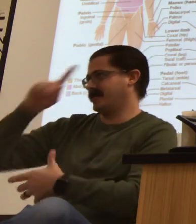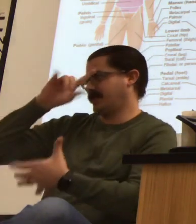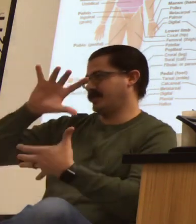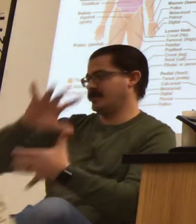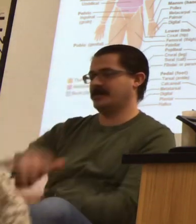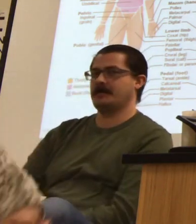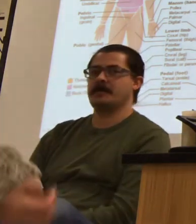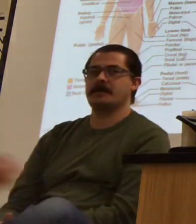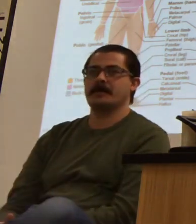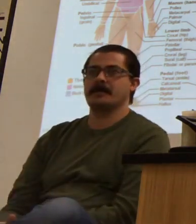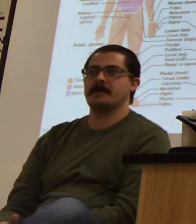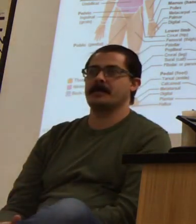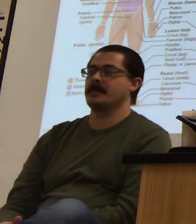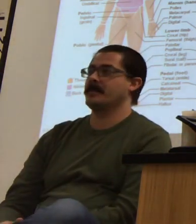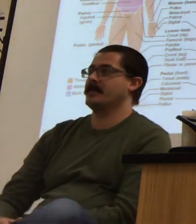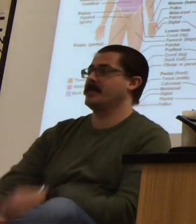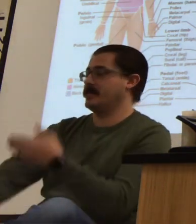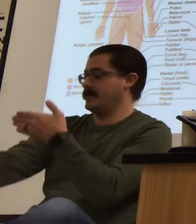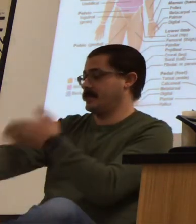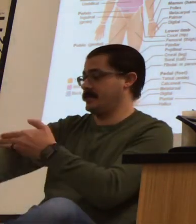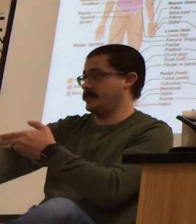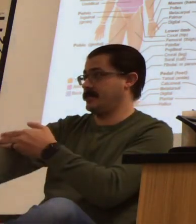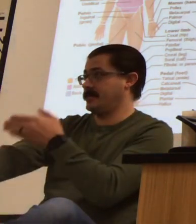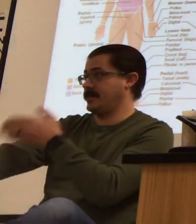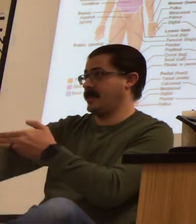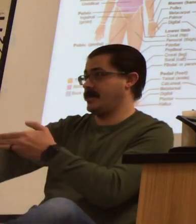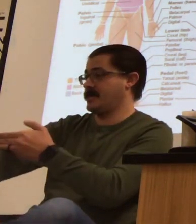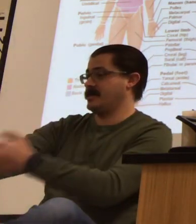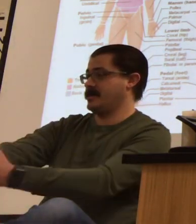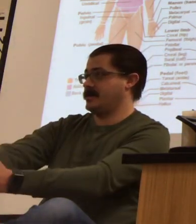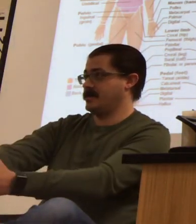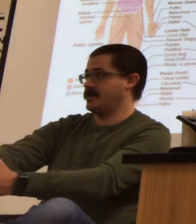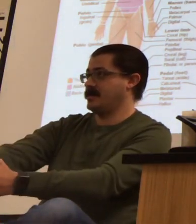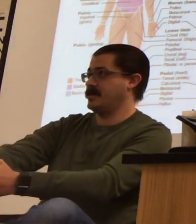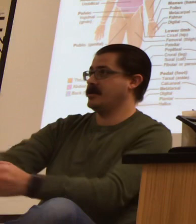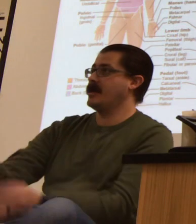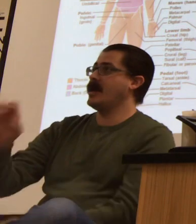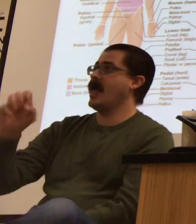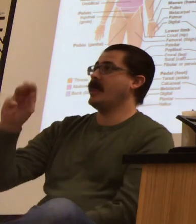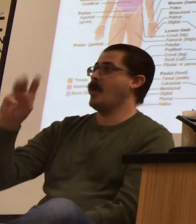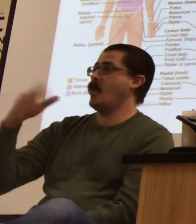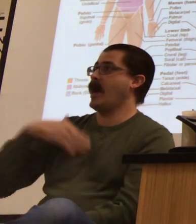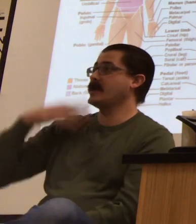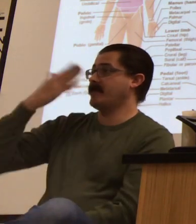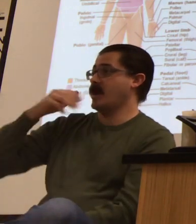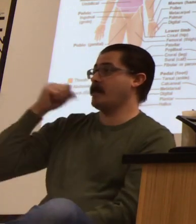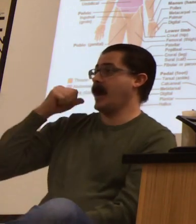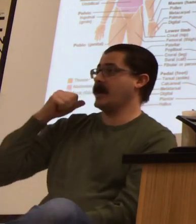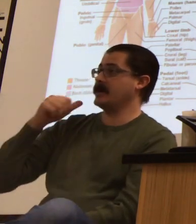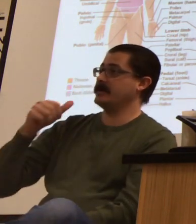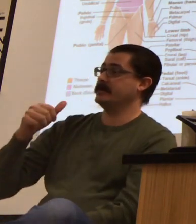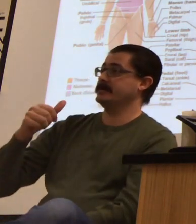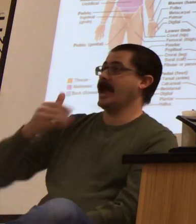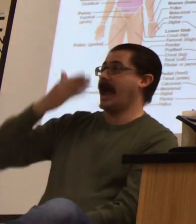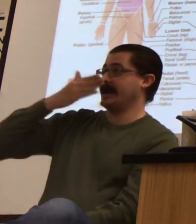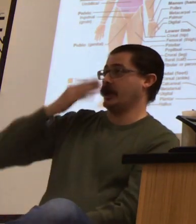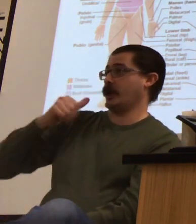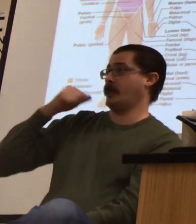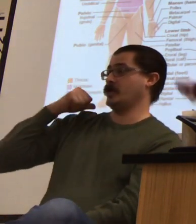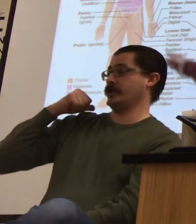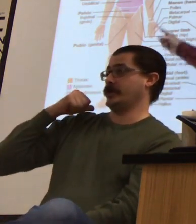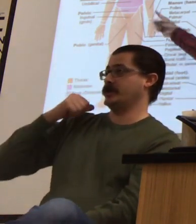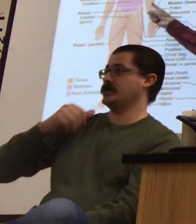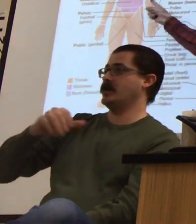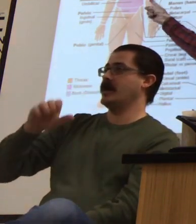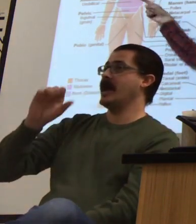Okay, well, then you get to the elbow. The elbow has a front and a back, an anterior and a posterior. The anterior aspect